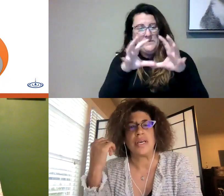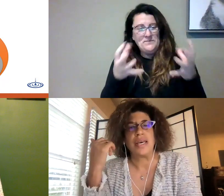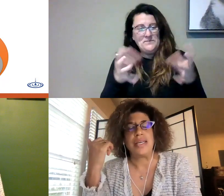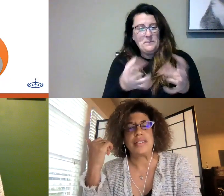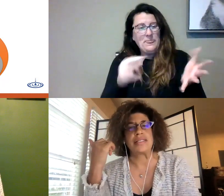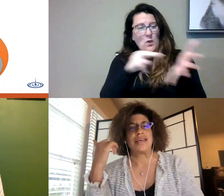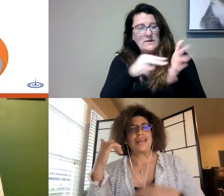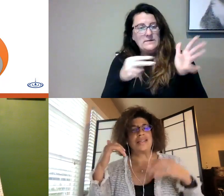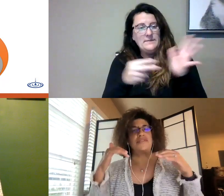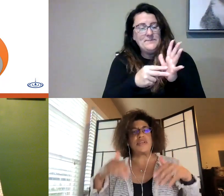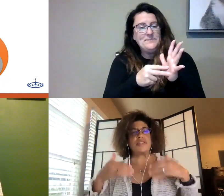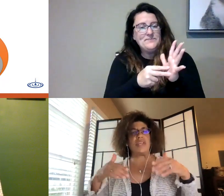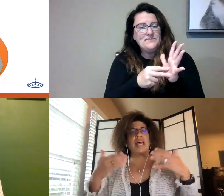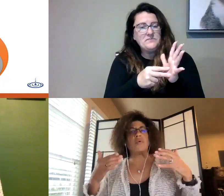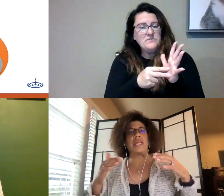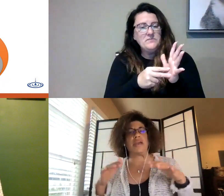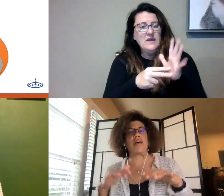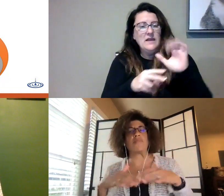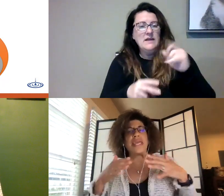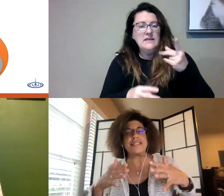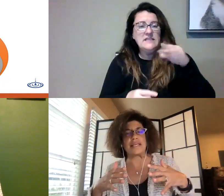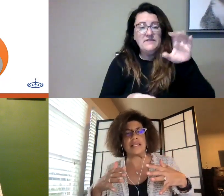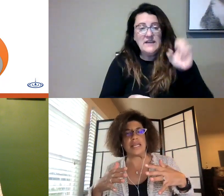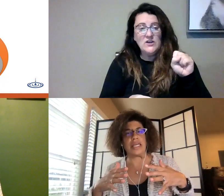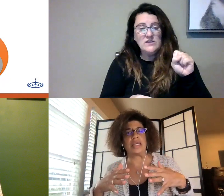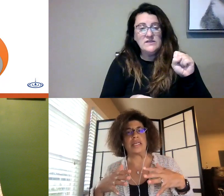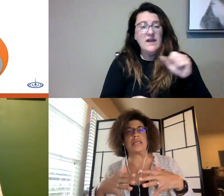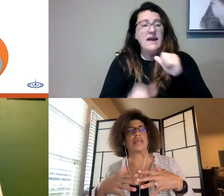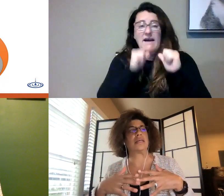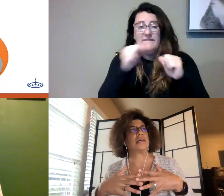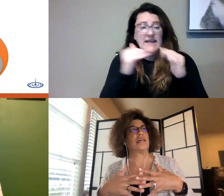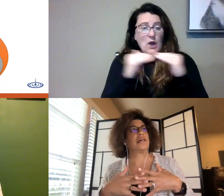about is spheres of inequity are basically